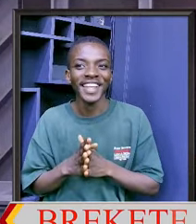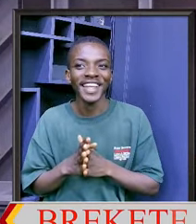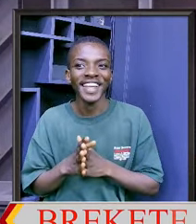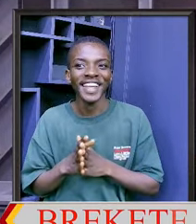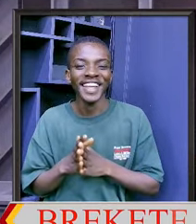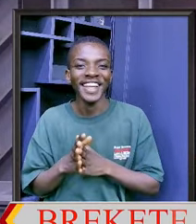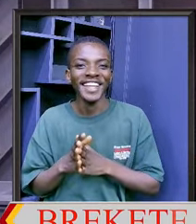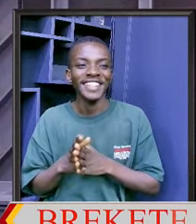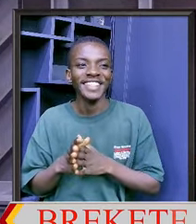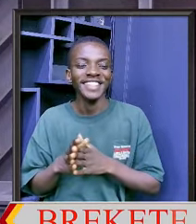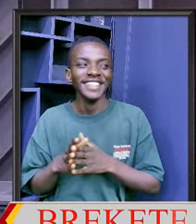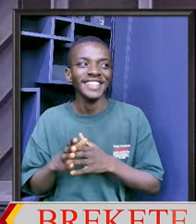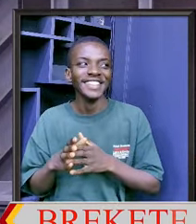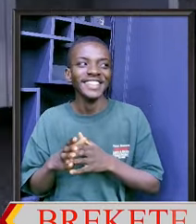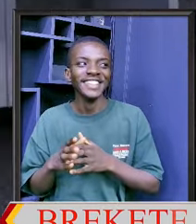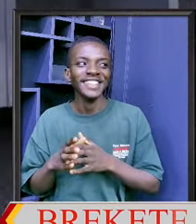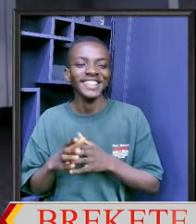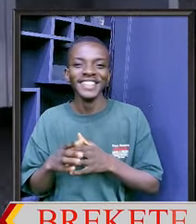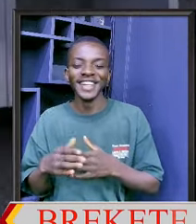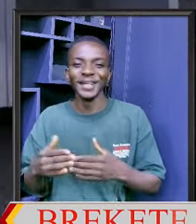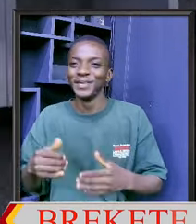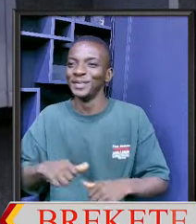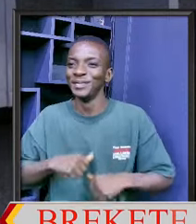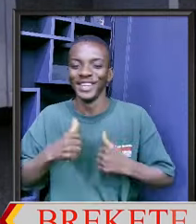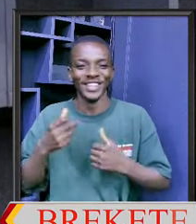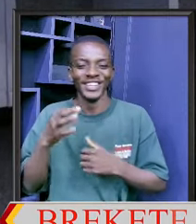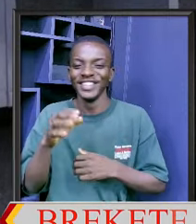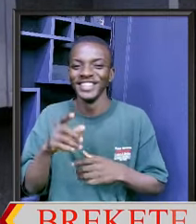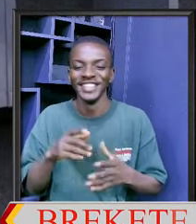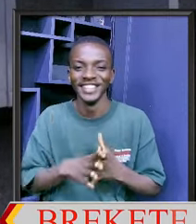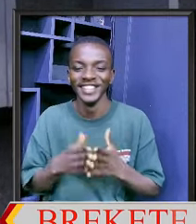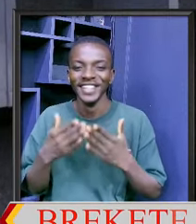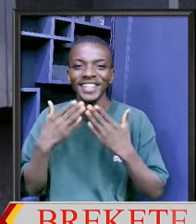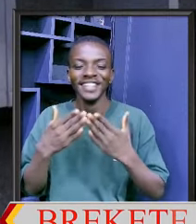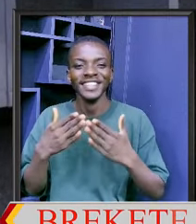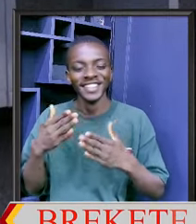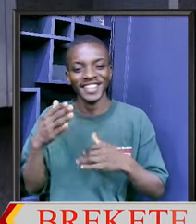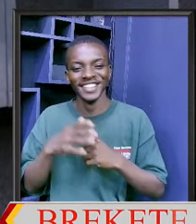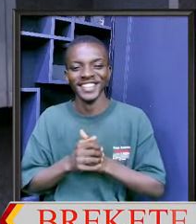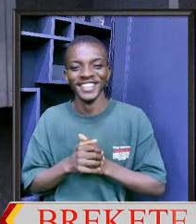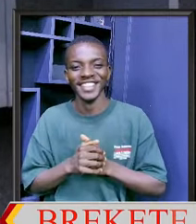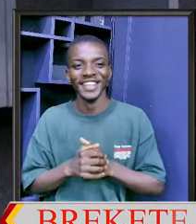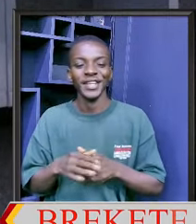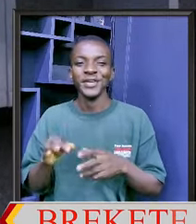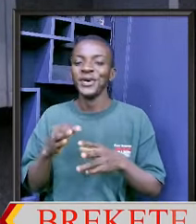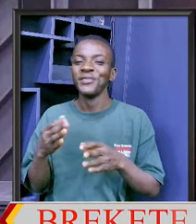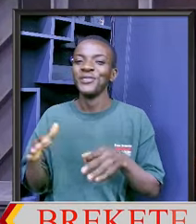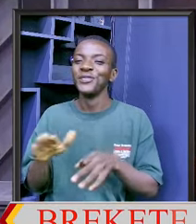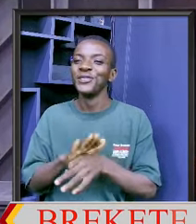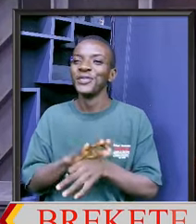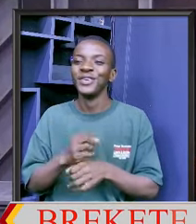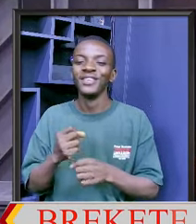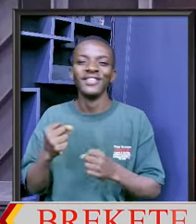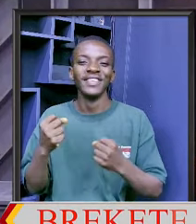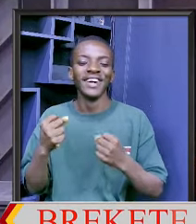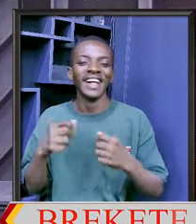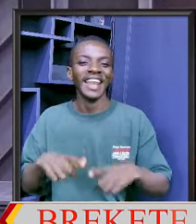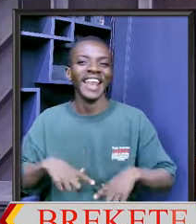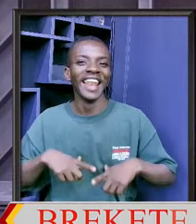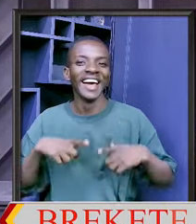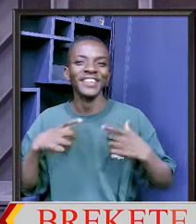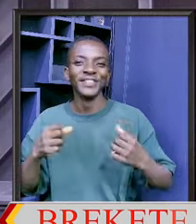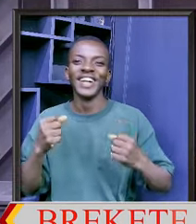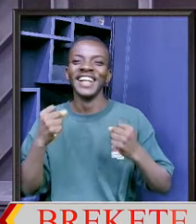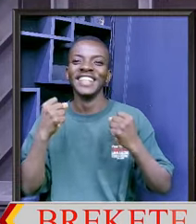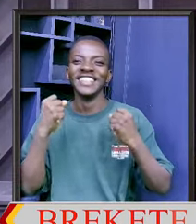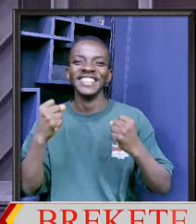Diplomacy. Levinus, I'm so proud of you. Thank you, President. You are full of life, full